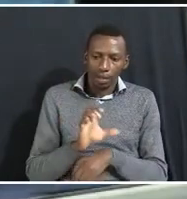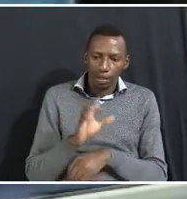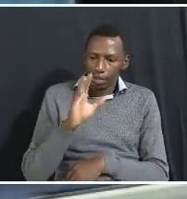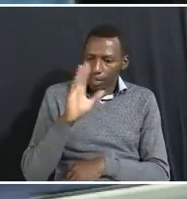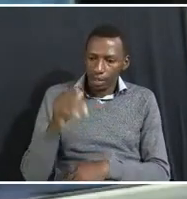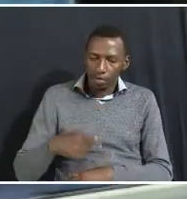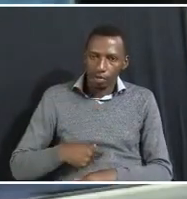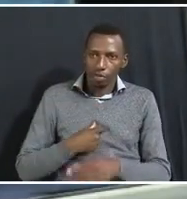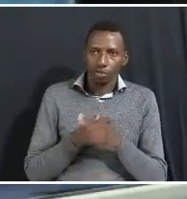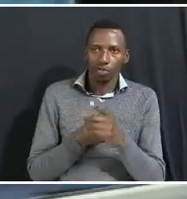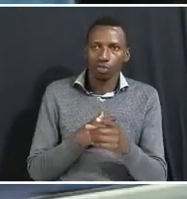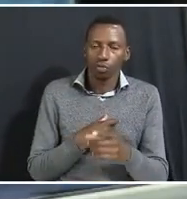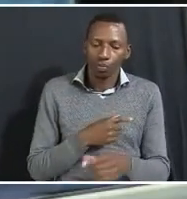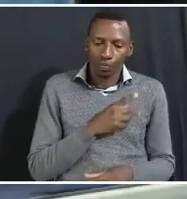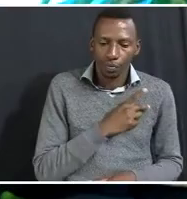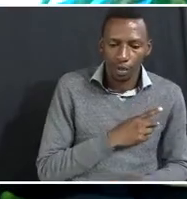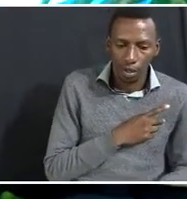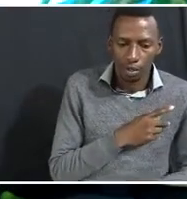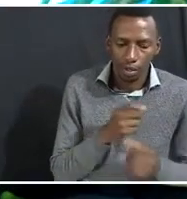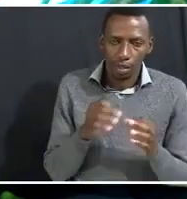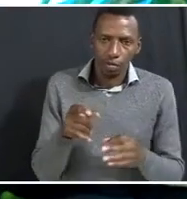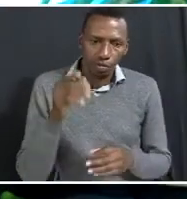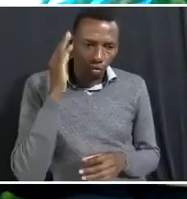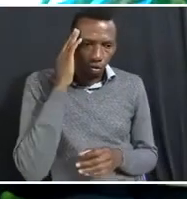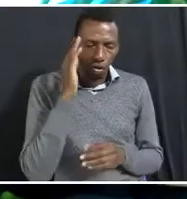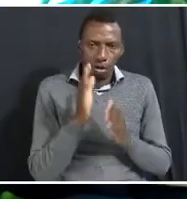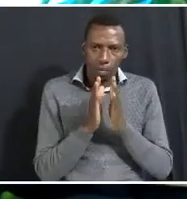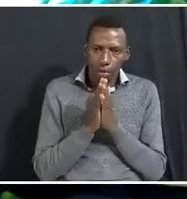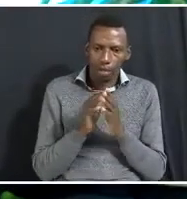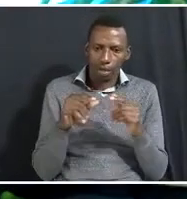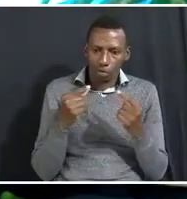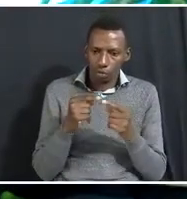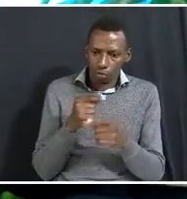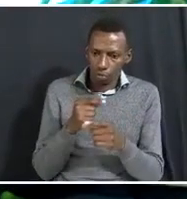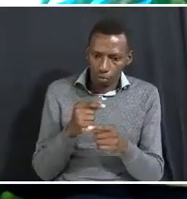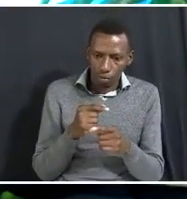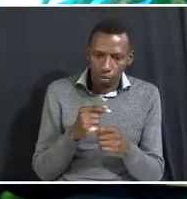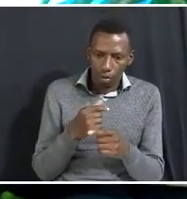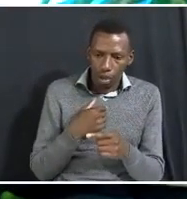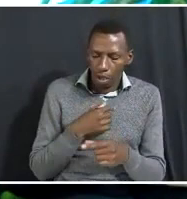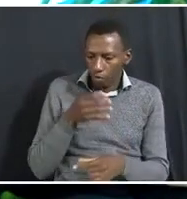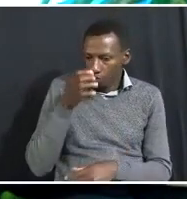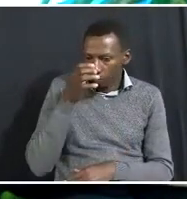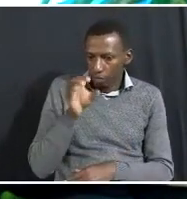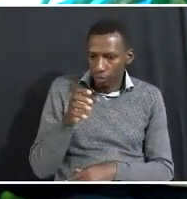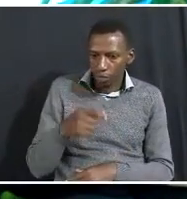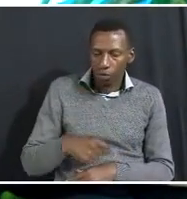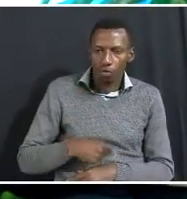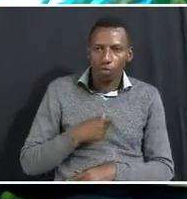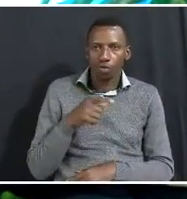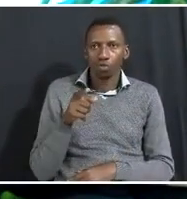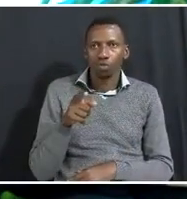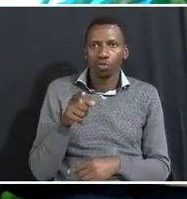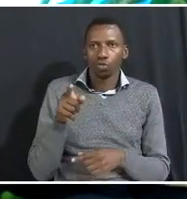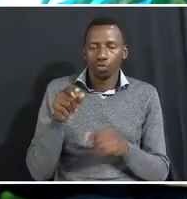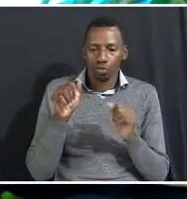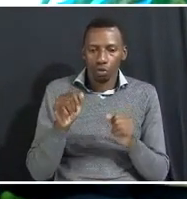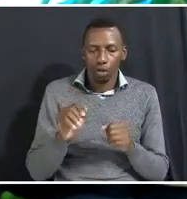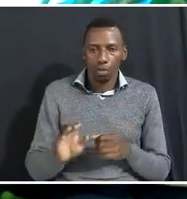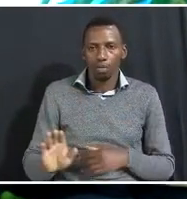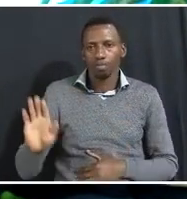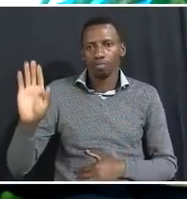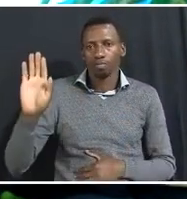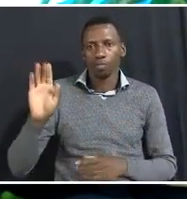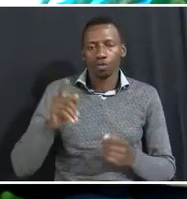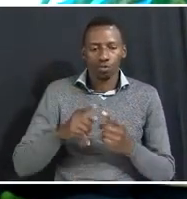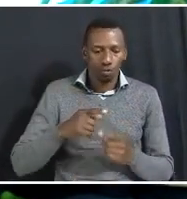Kindly, if you know that the prayer cell has ignored visiting you, you can raise that one